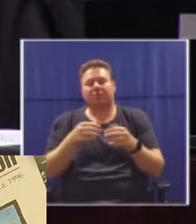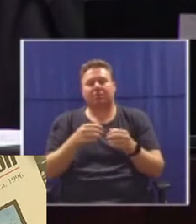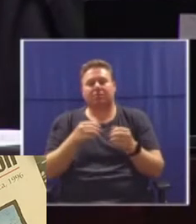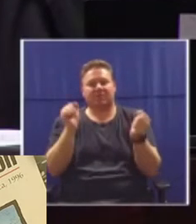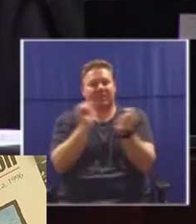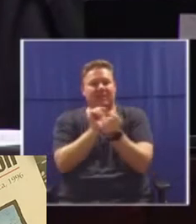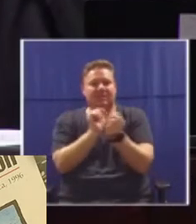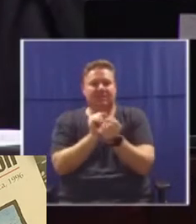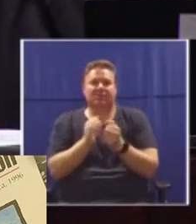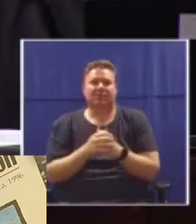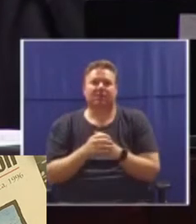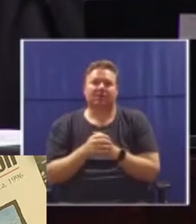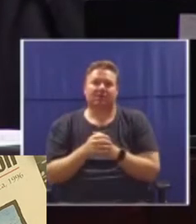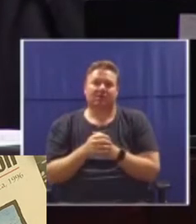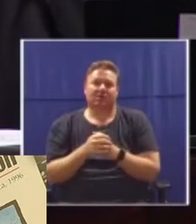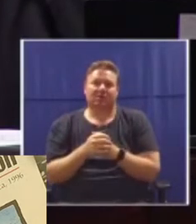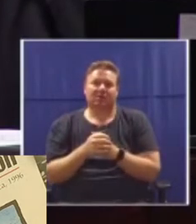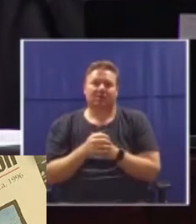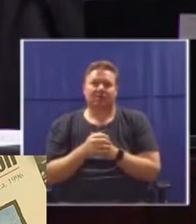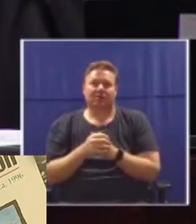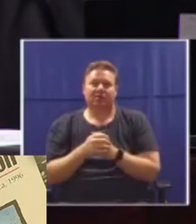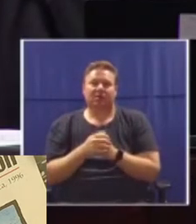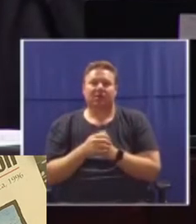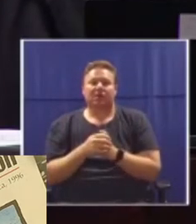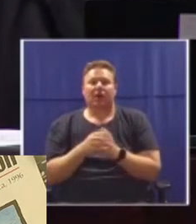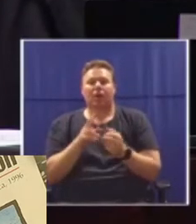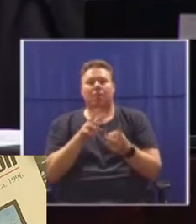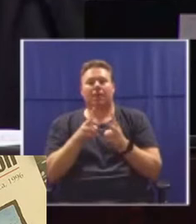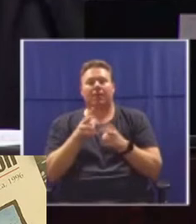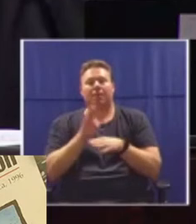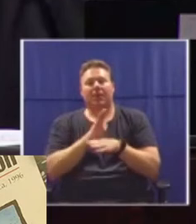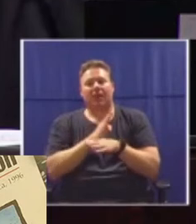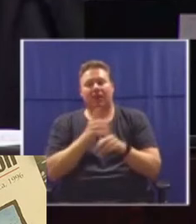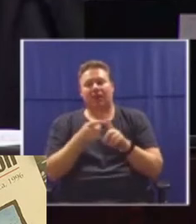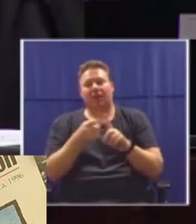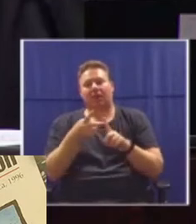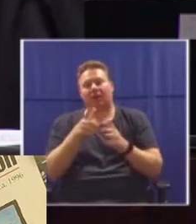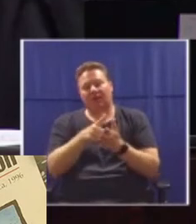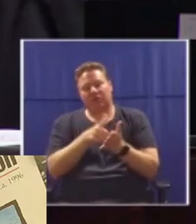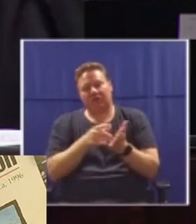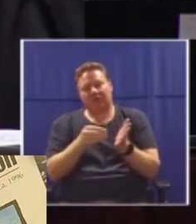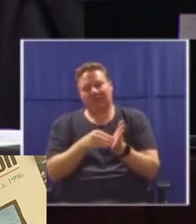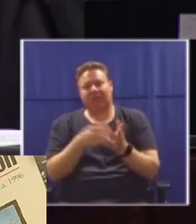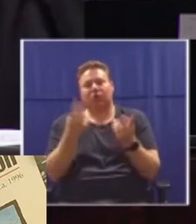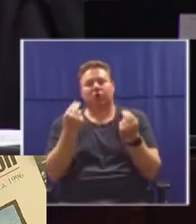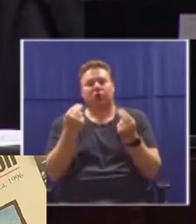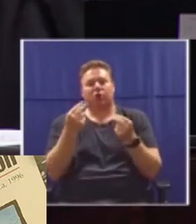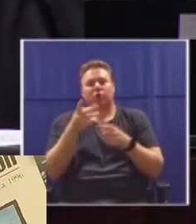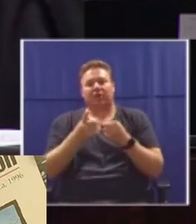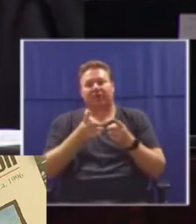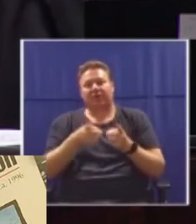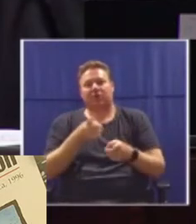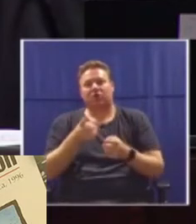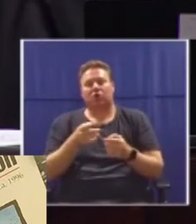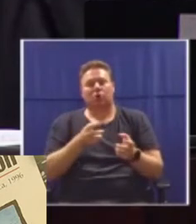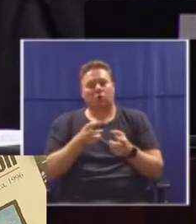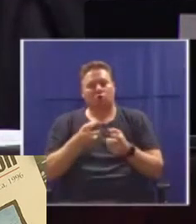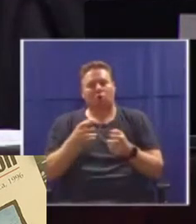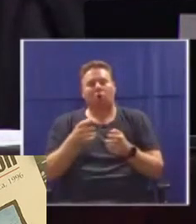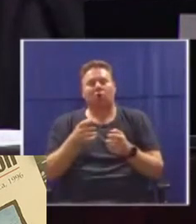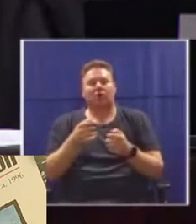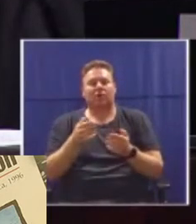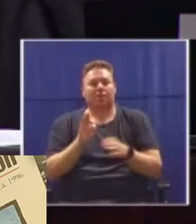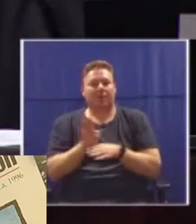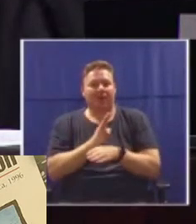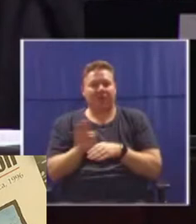gender-based violence. The Domestic Violence Amendment Bill and legislation includes new definitions such as controlling behavior and